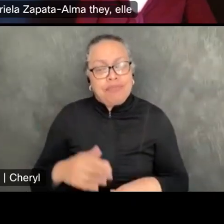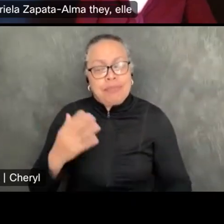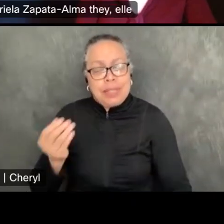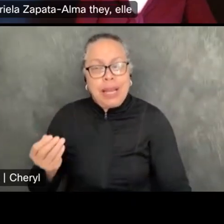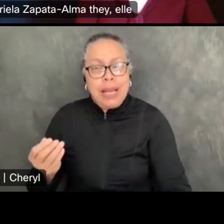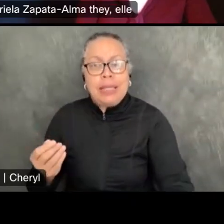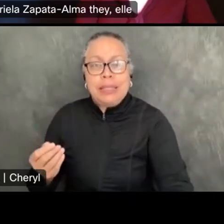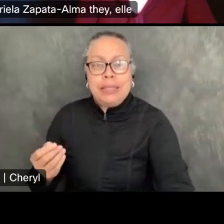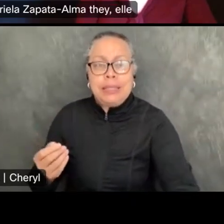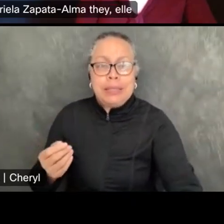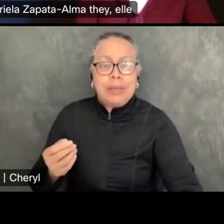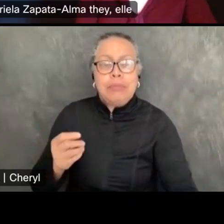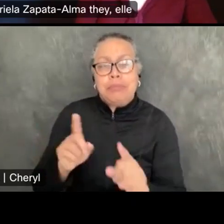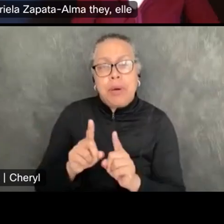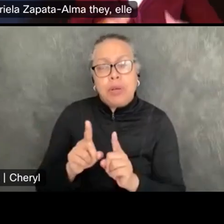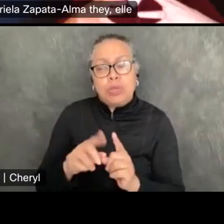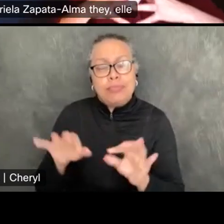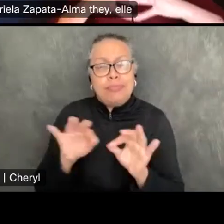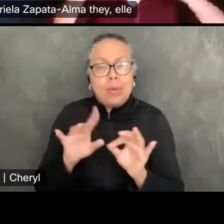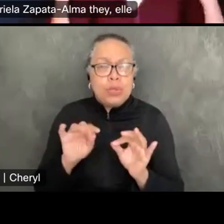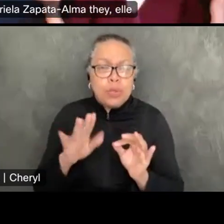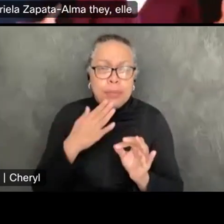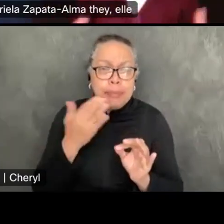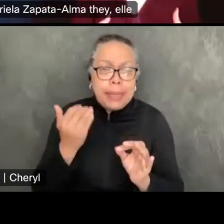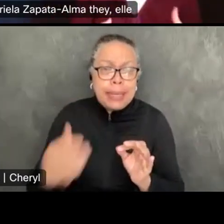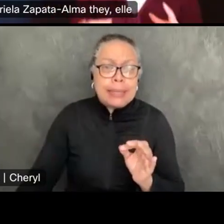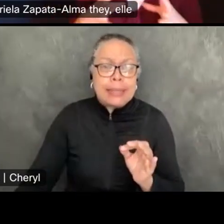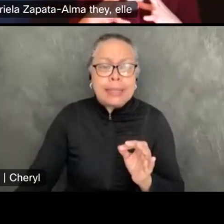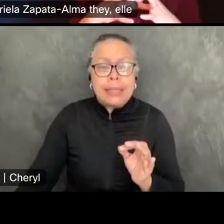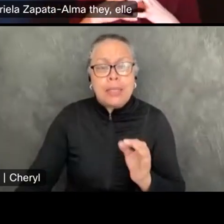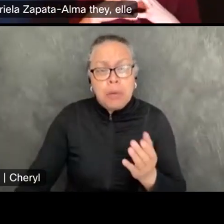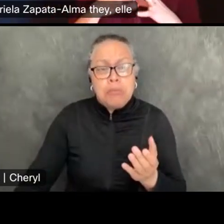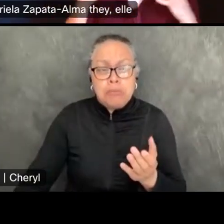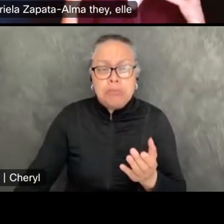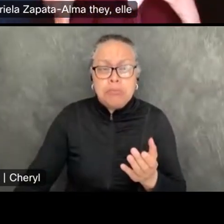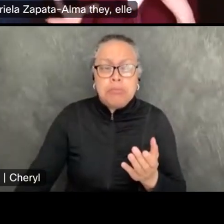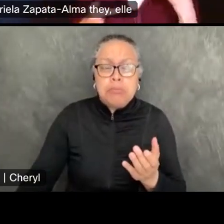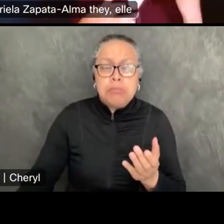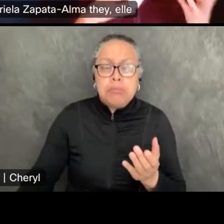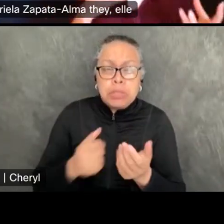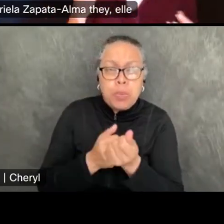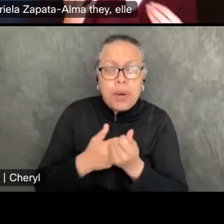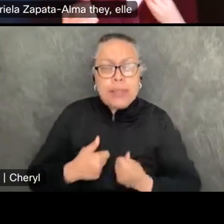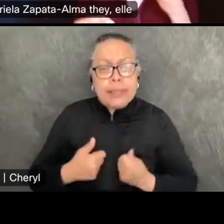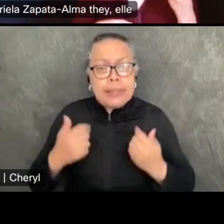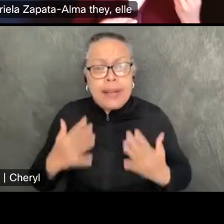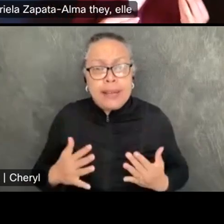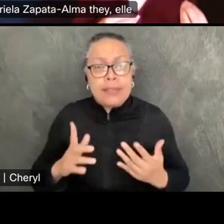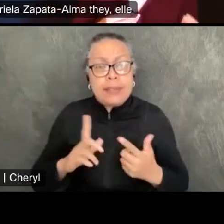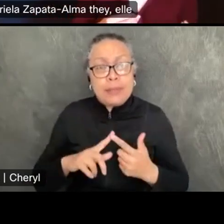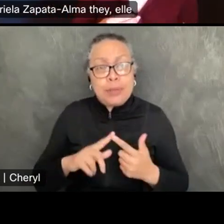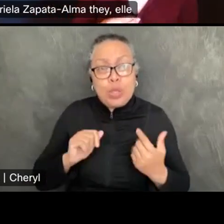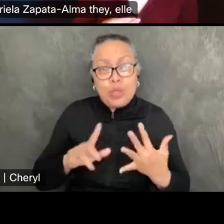we also want to do our best to really support survivors in addressing all those different mental